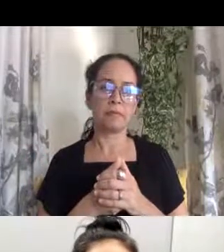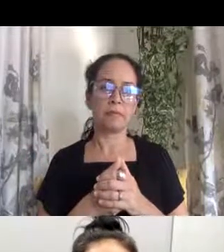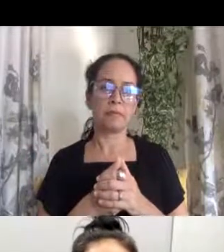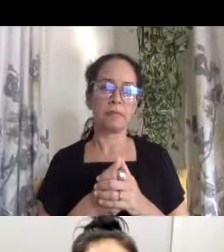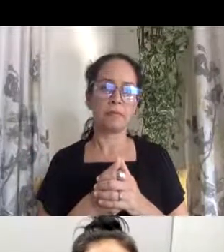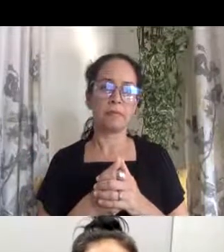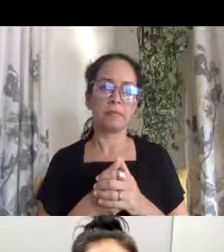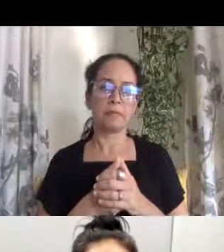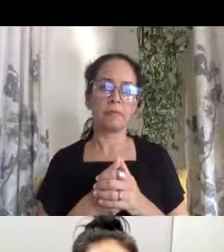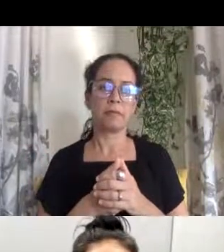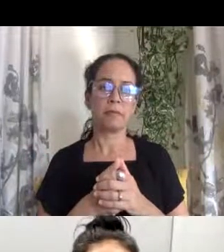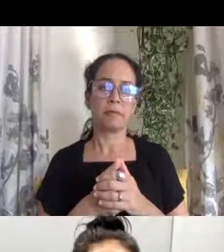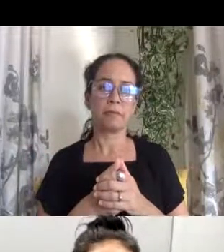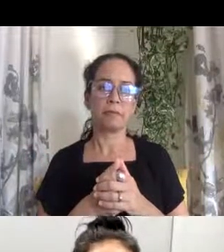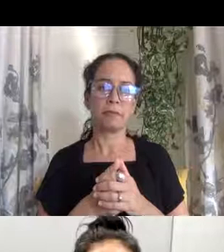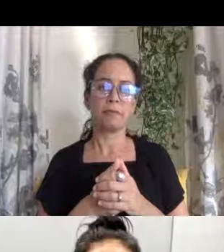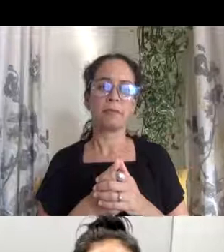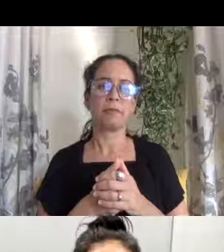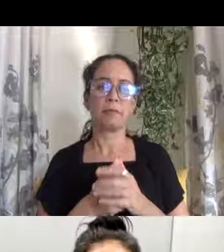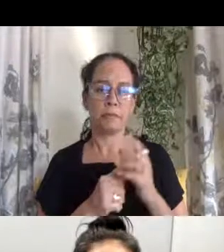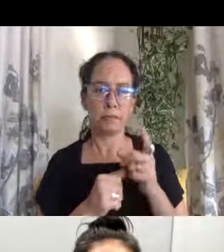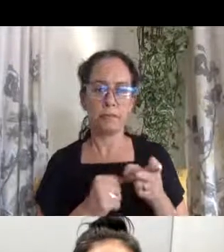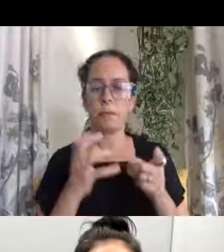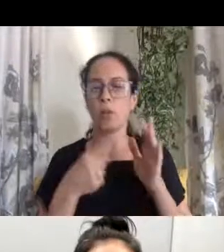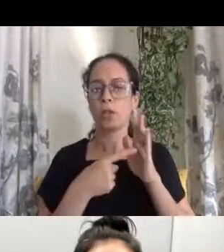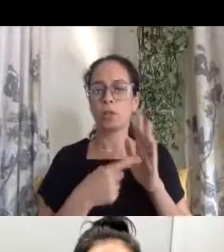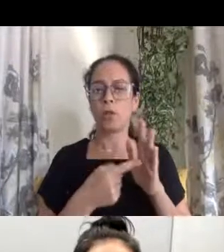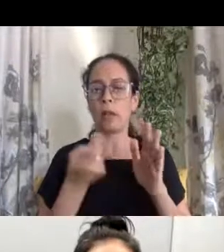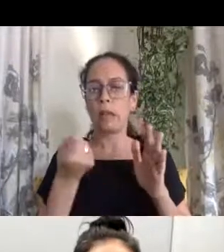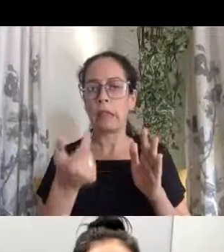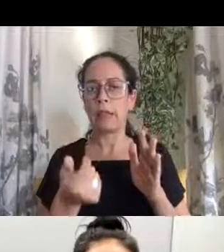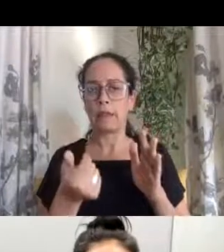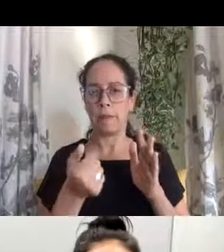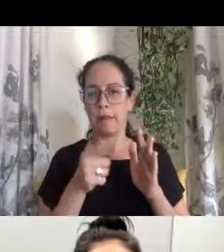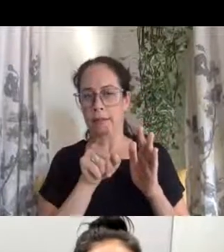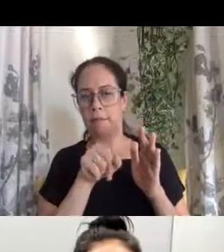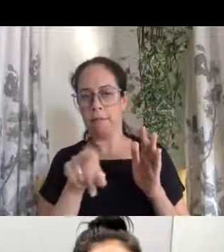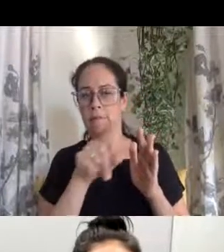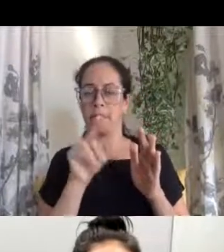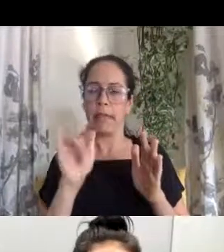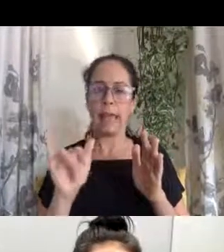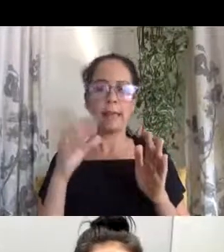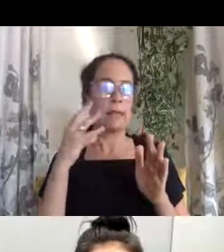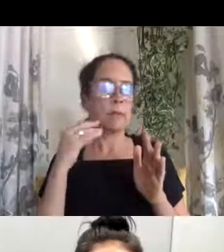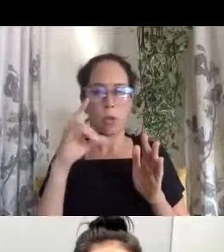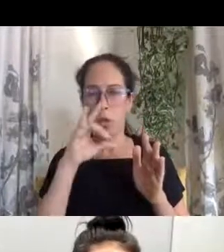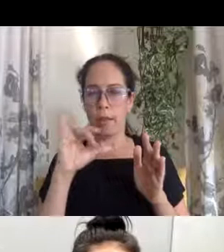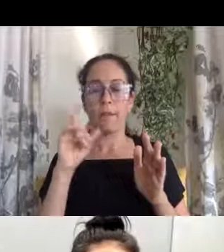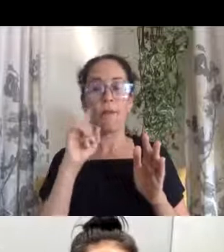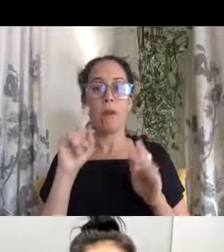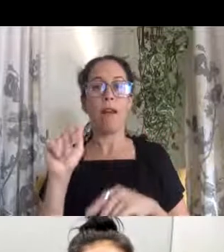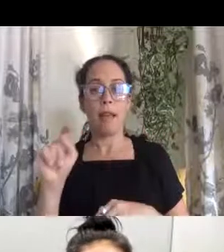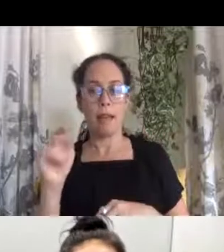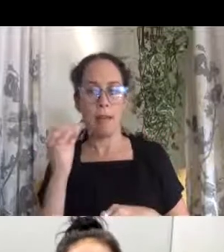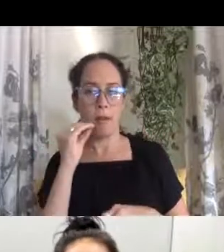So here, this is just wanted to show you a little bit of how that experience looks like for the at-home